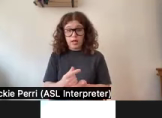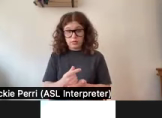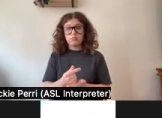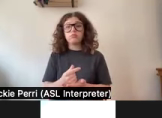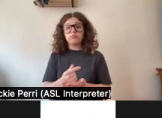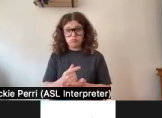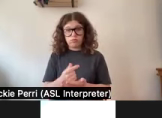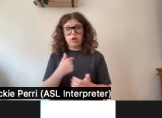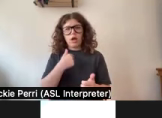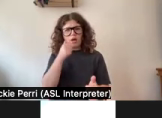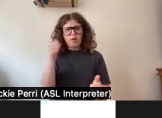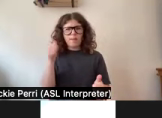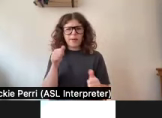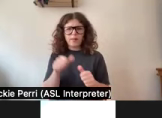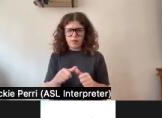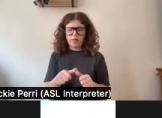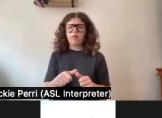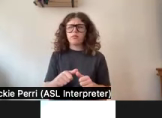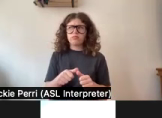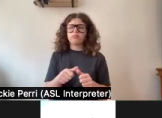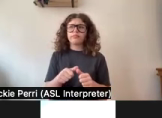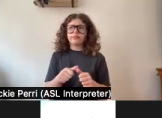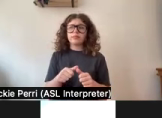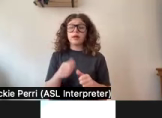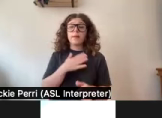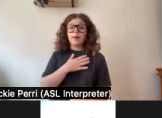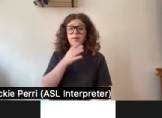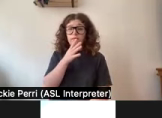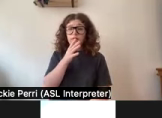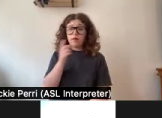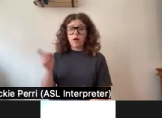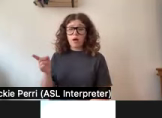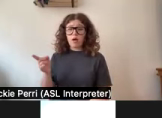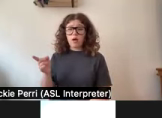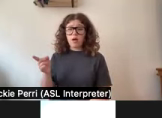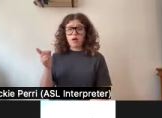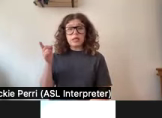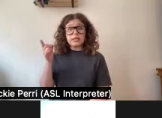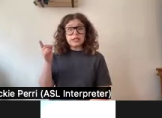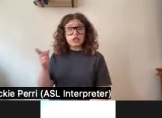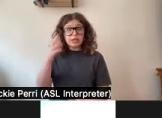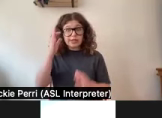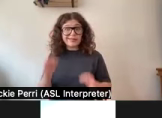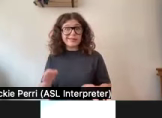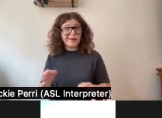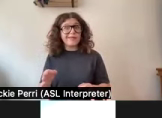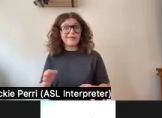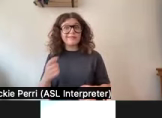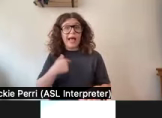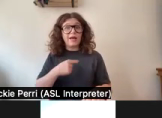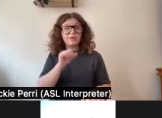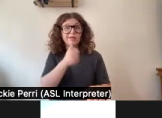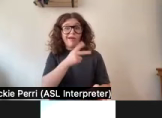I remember my mom opting me out. So I